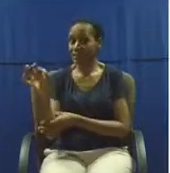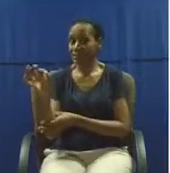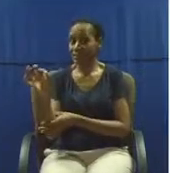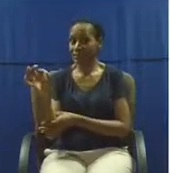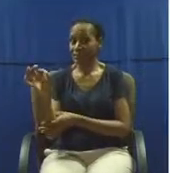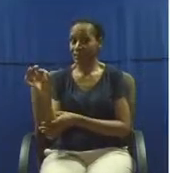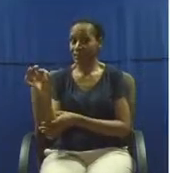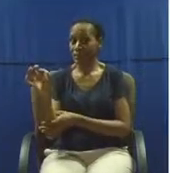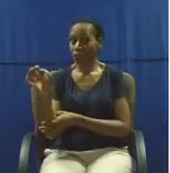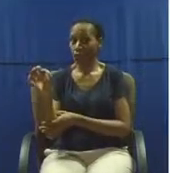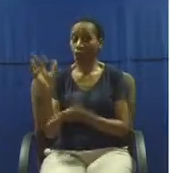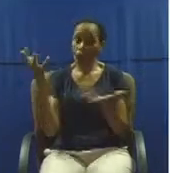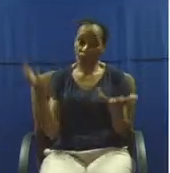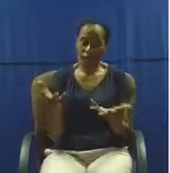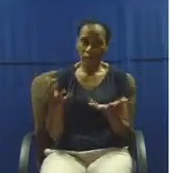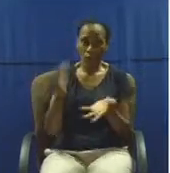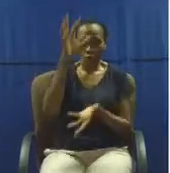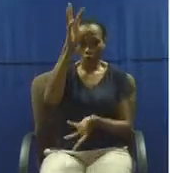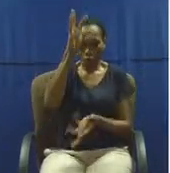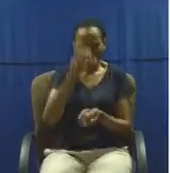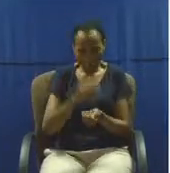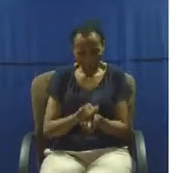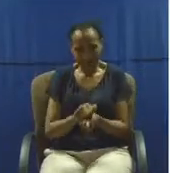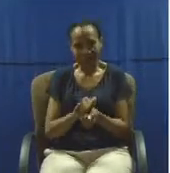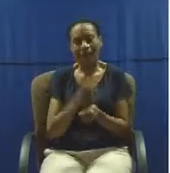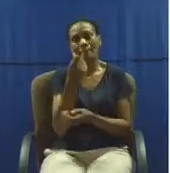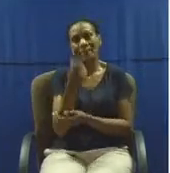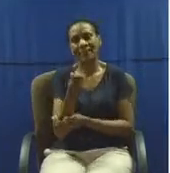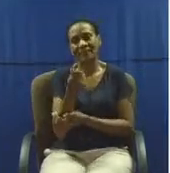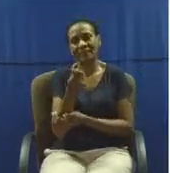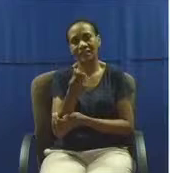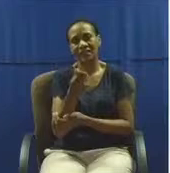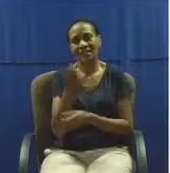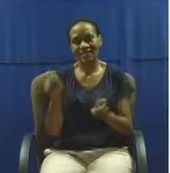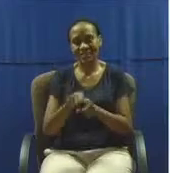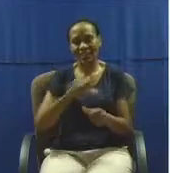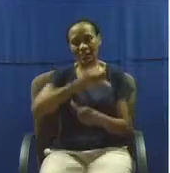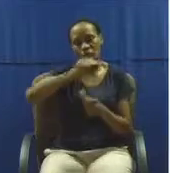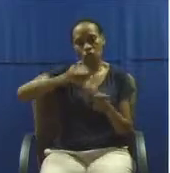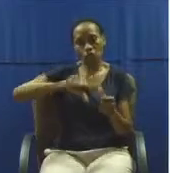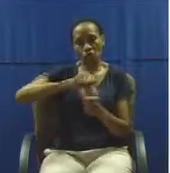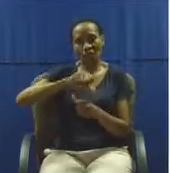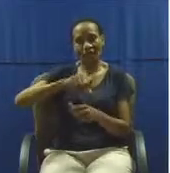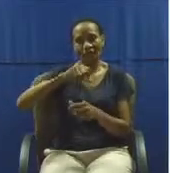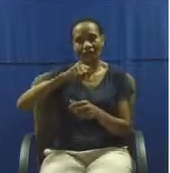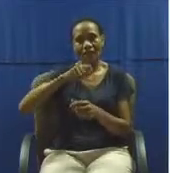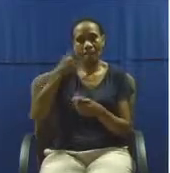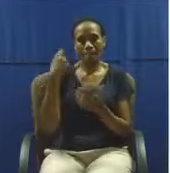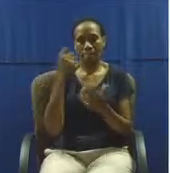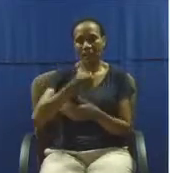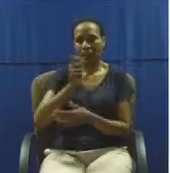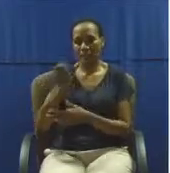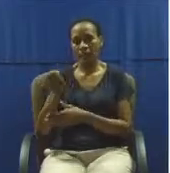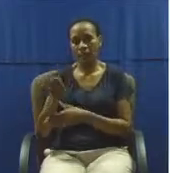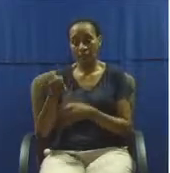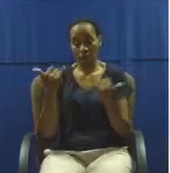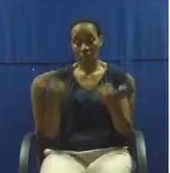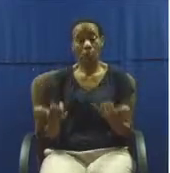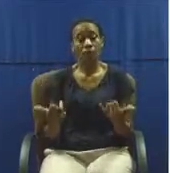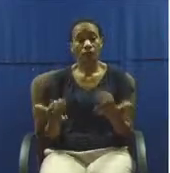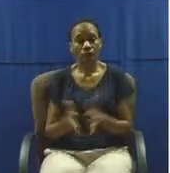the consolidated spending to the social wage over the medium term. We